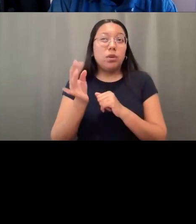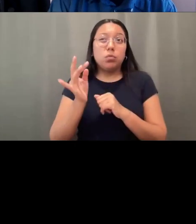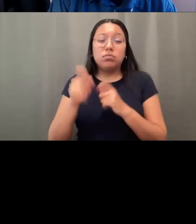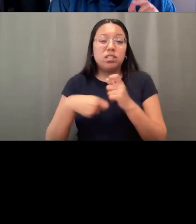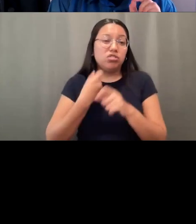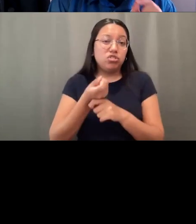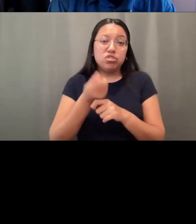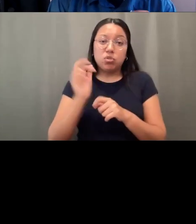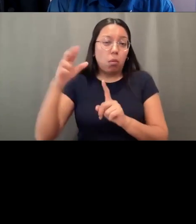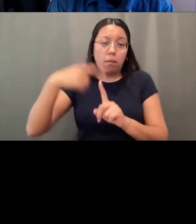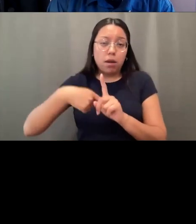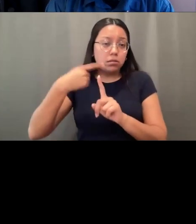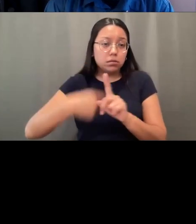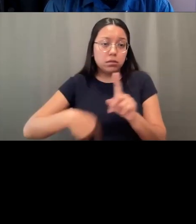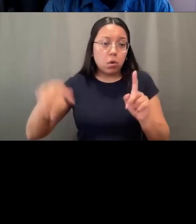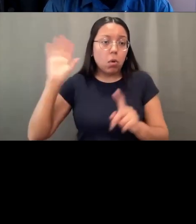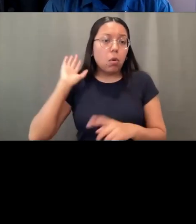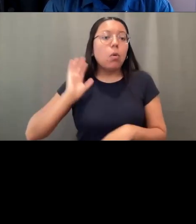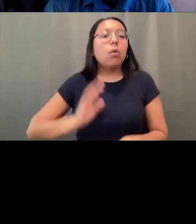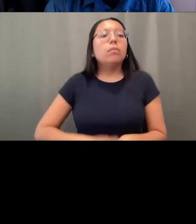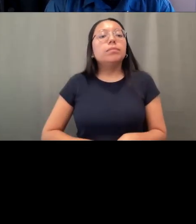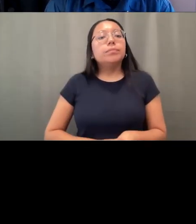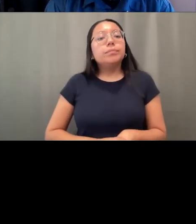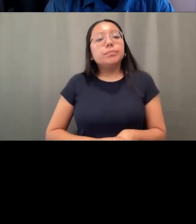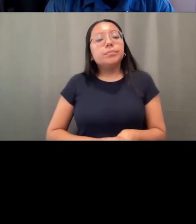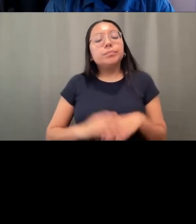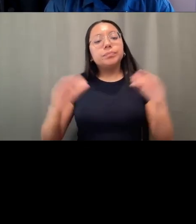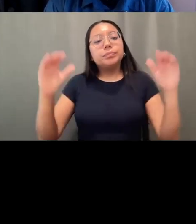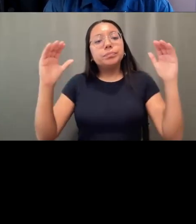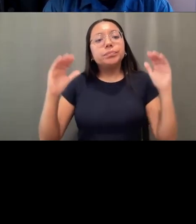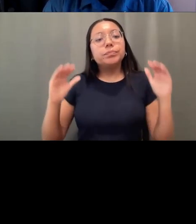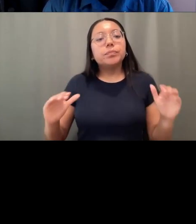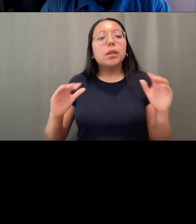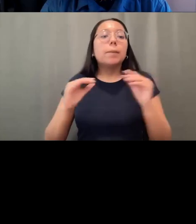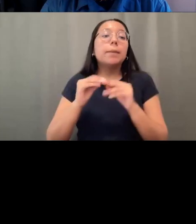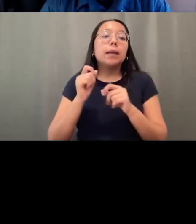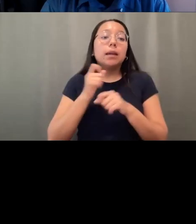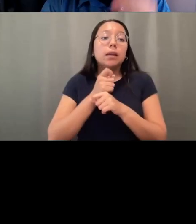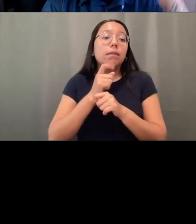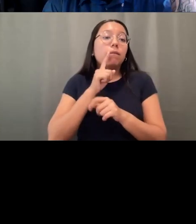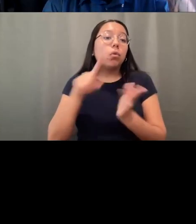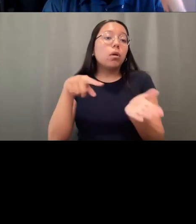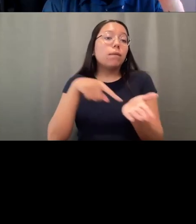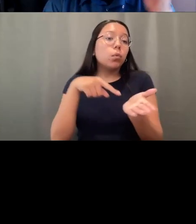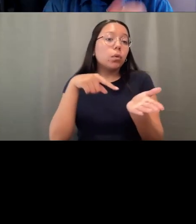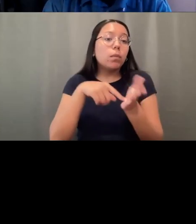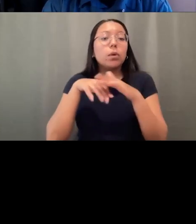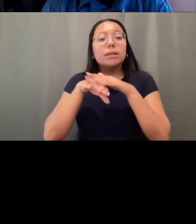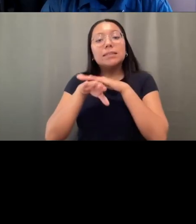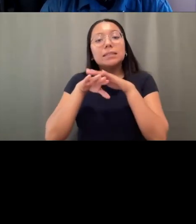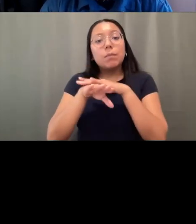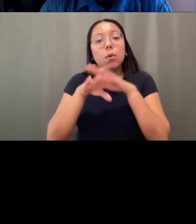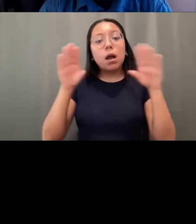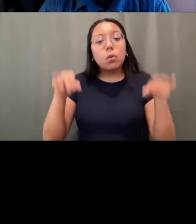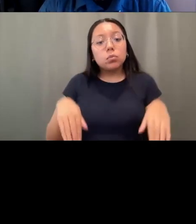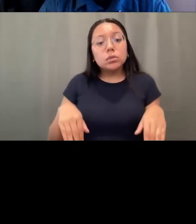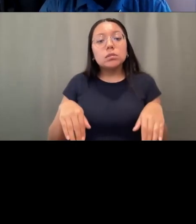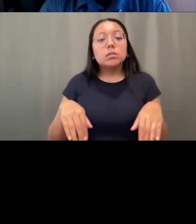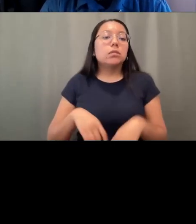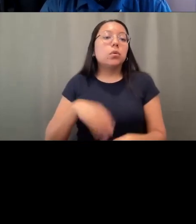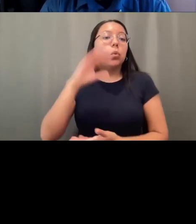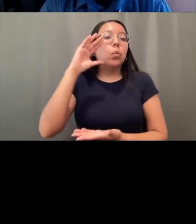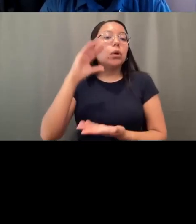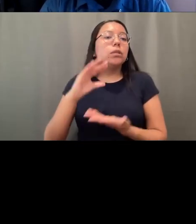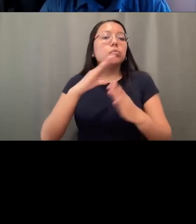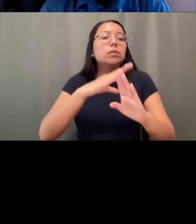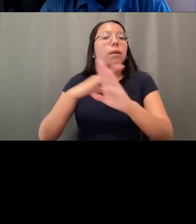ago. How can we make affordable and accessible housing? How can we reduce some of those barriers to